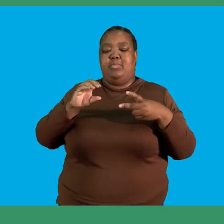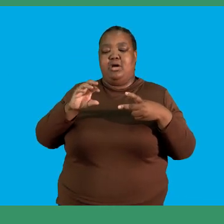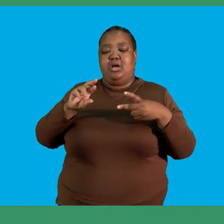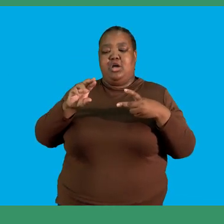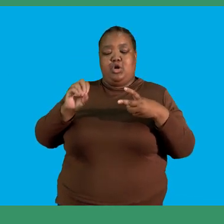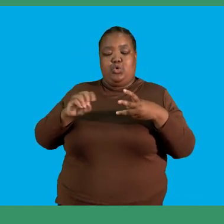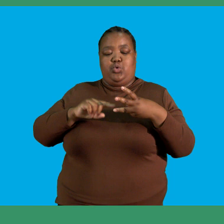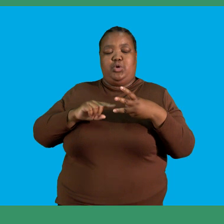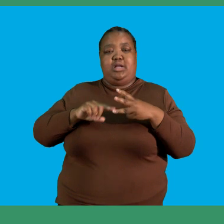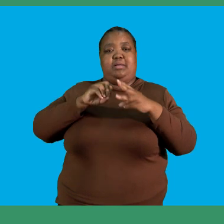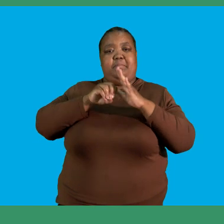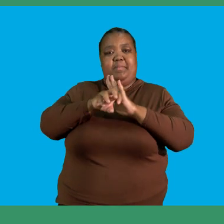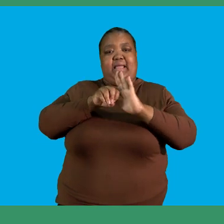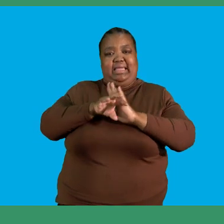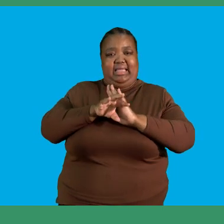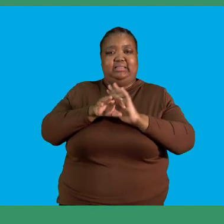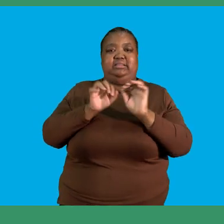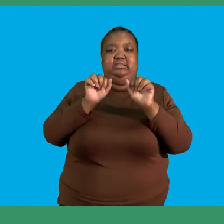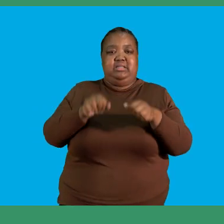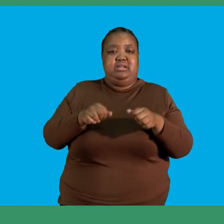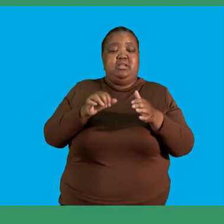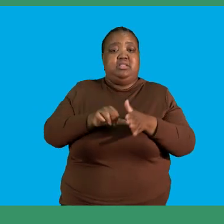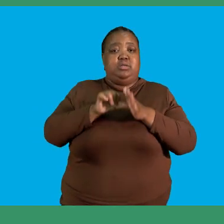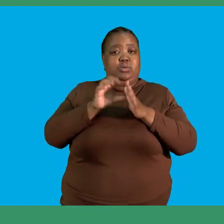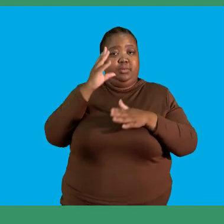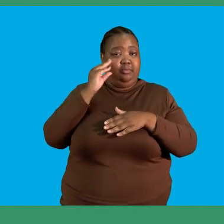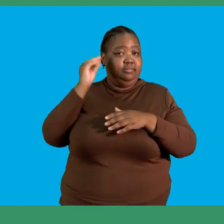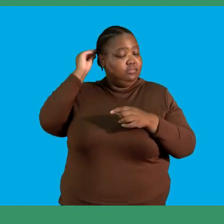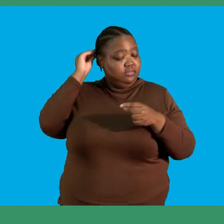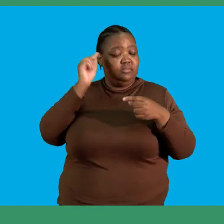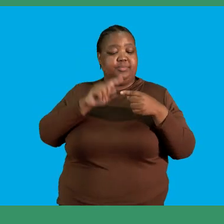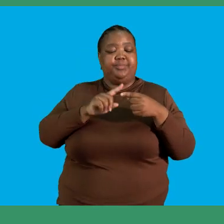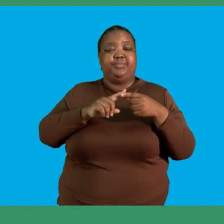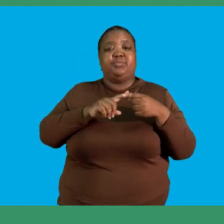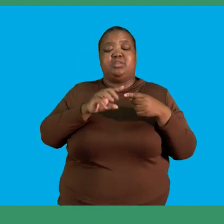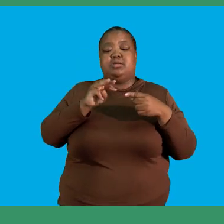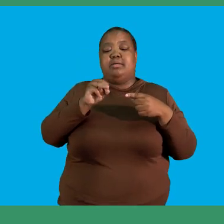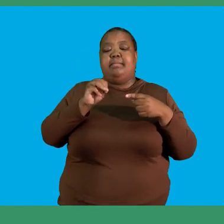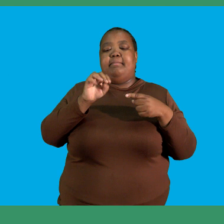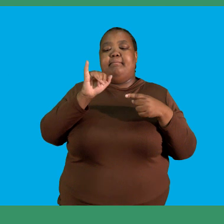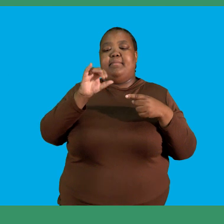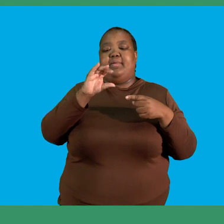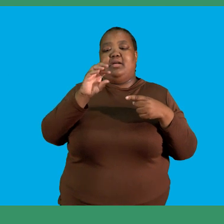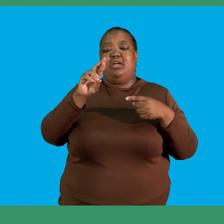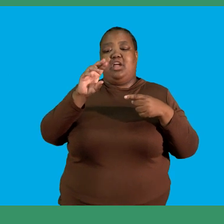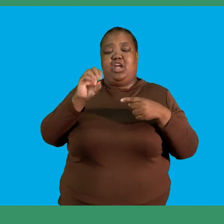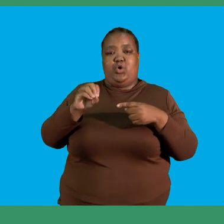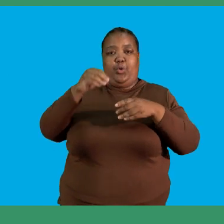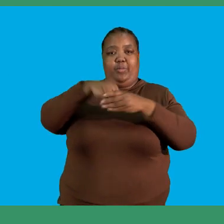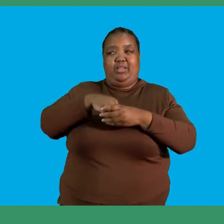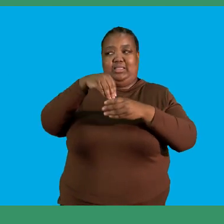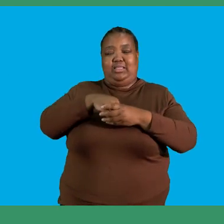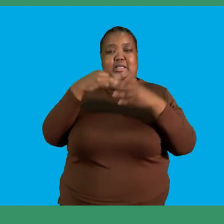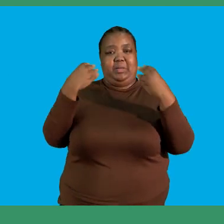environment. Now, very important to note is that the micro environment deals with the inside of